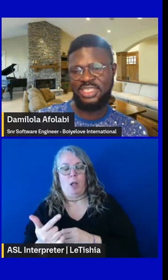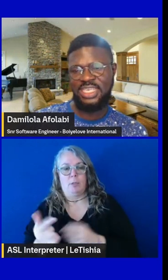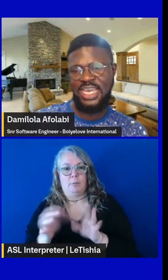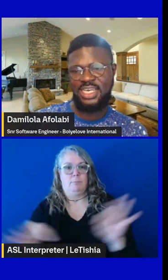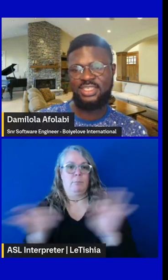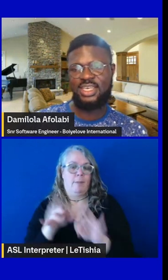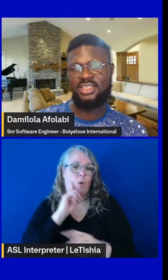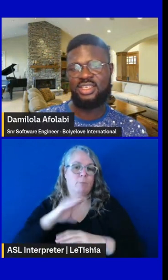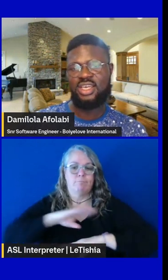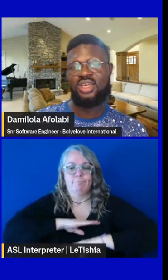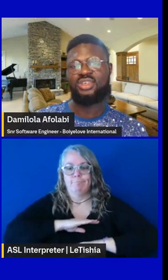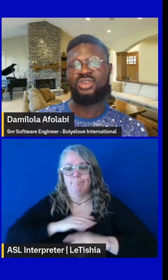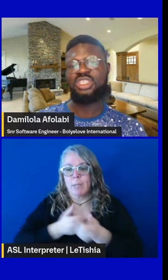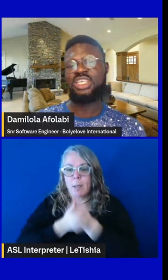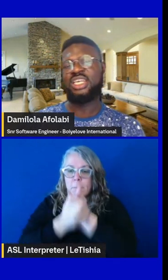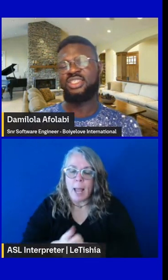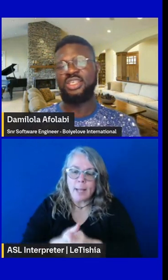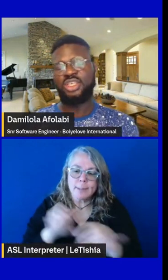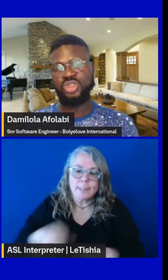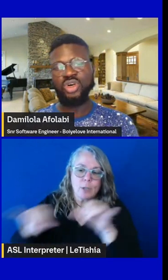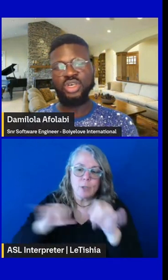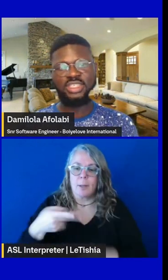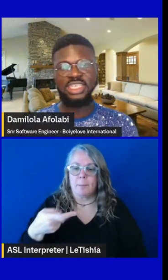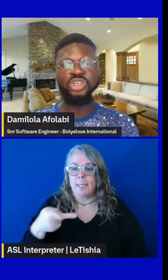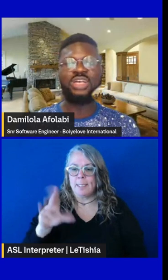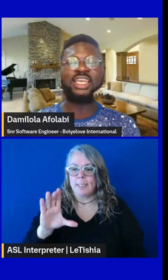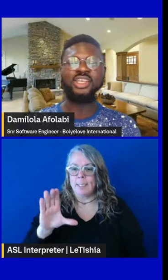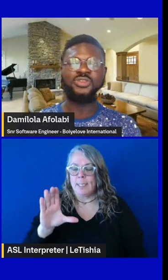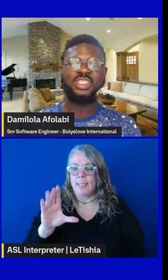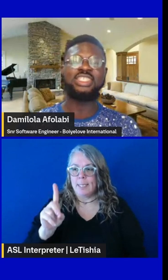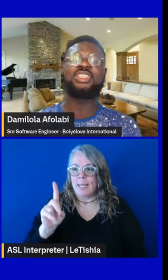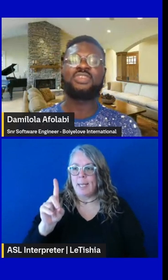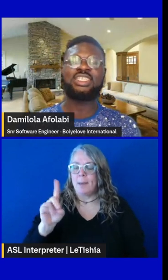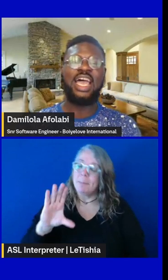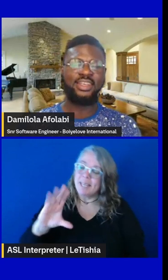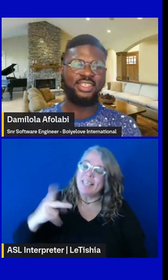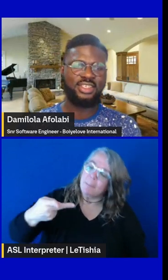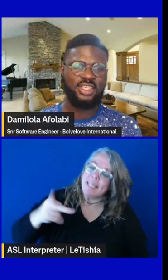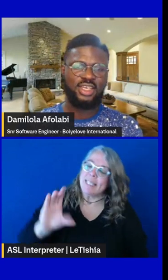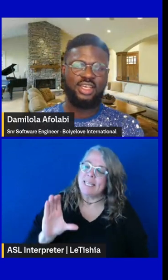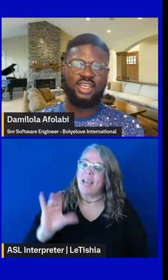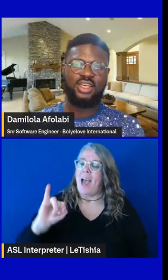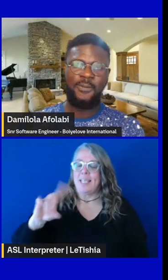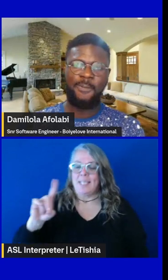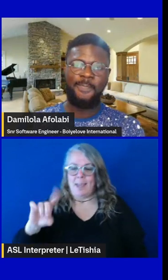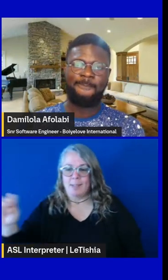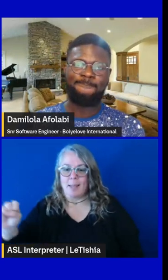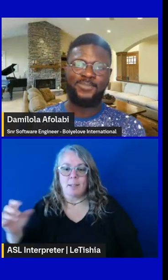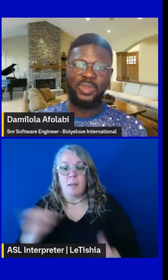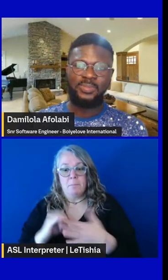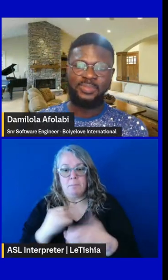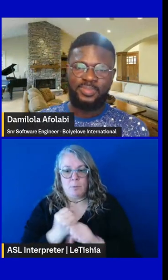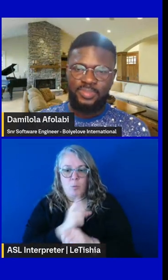like PCI DSS, which ensures detailed tracking of sensitive data access.